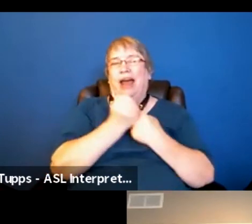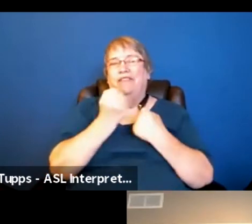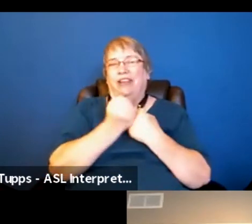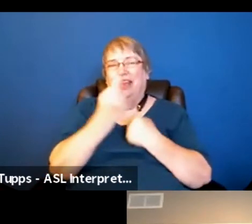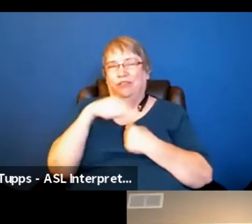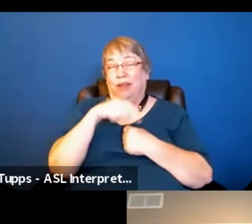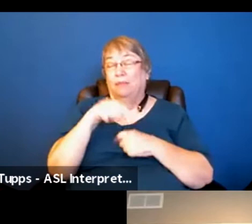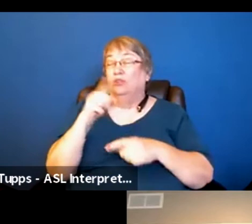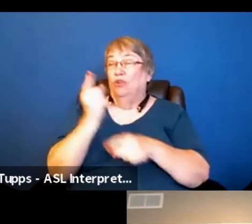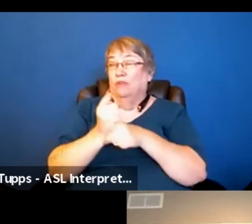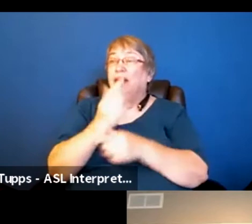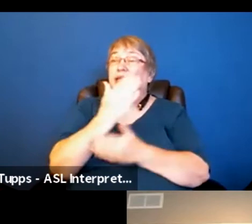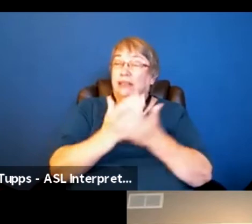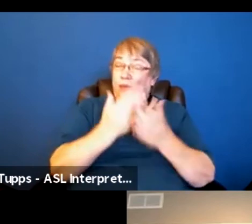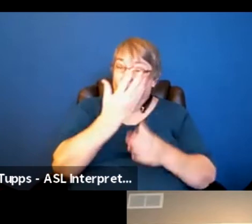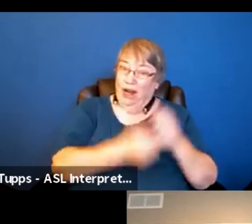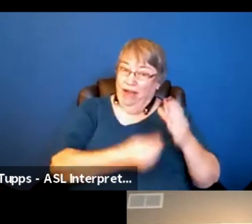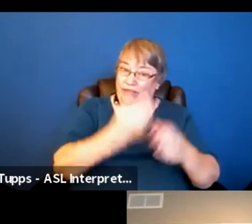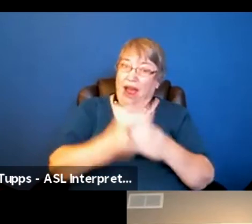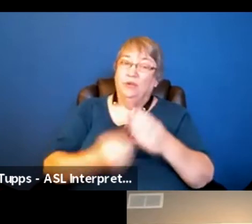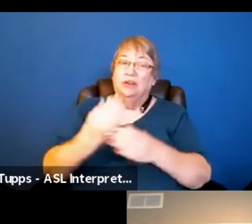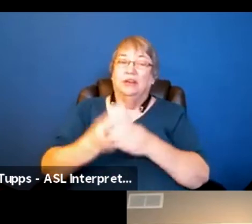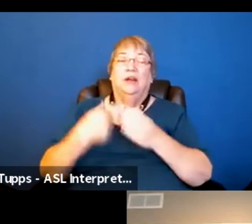of the behavioral health space. We tend to think about